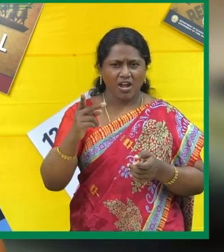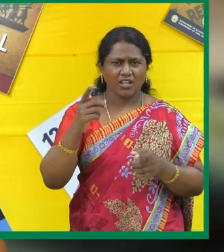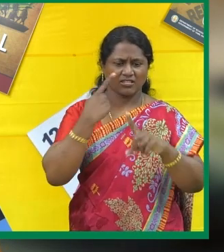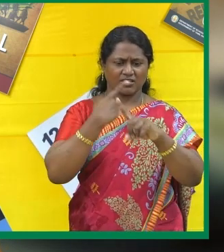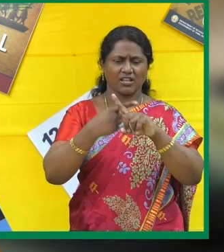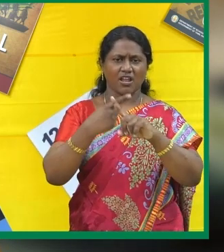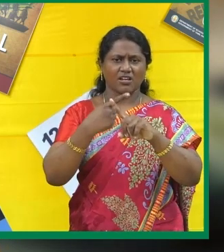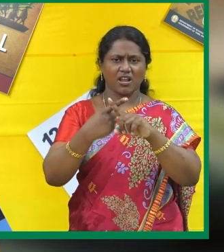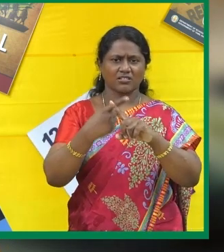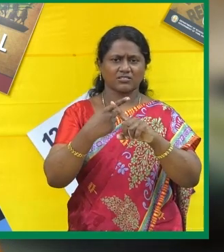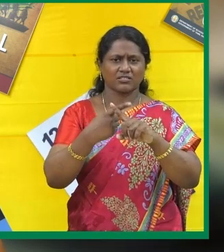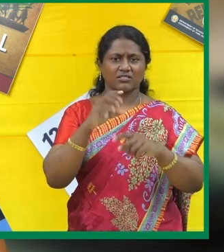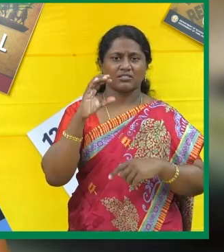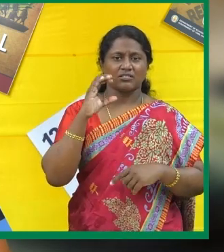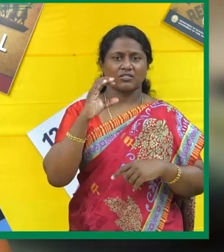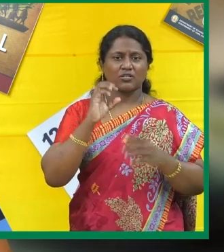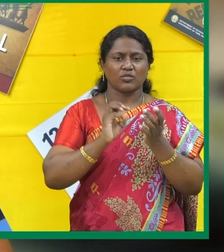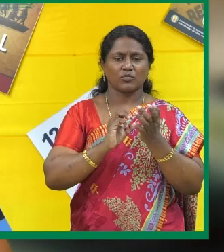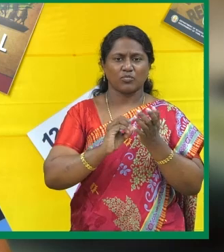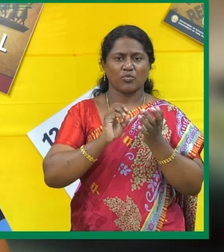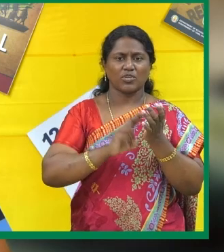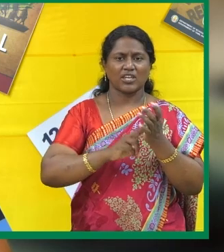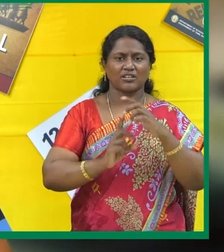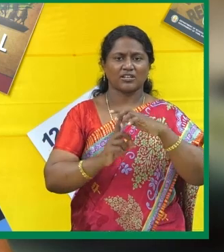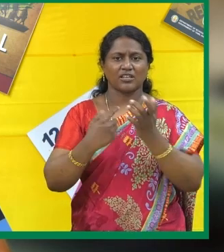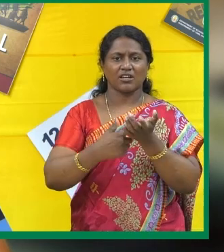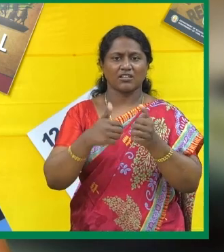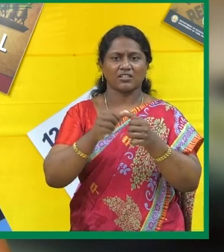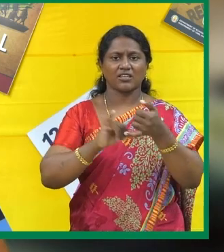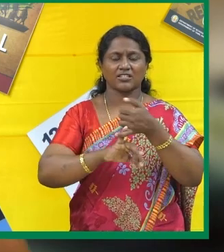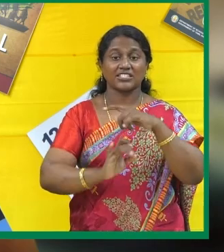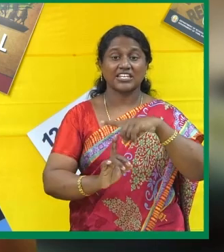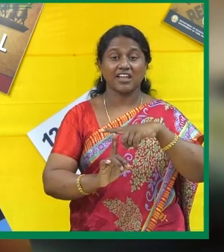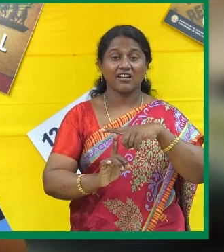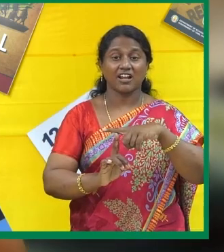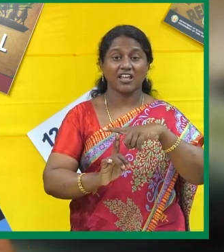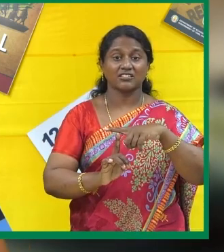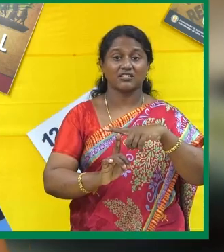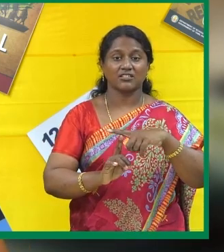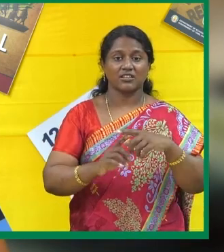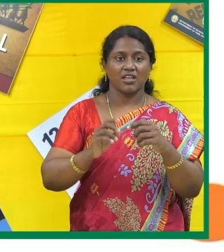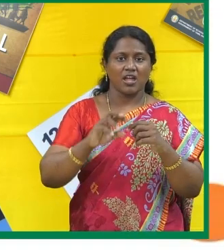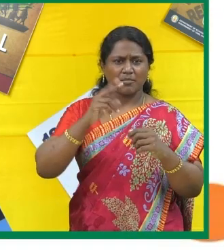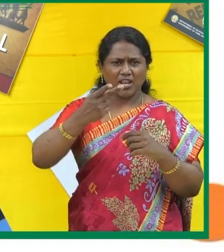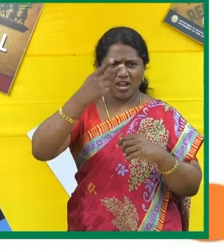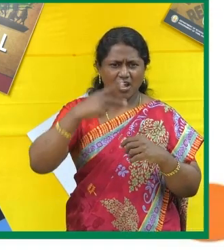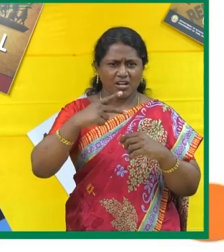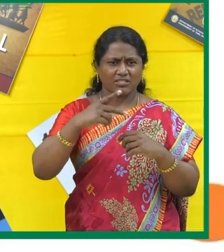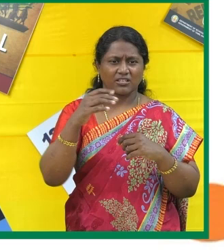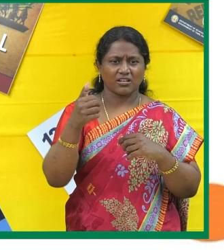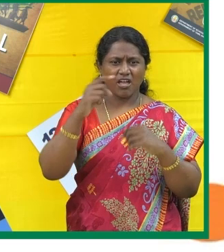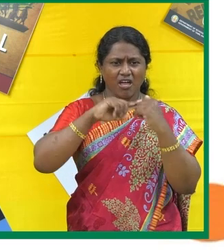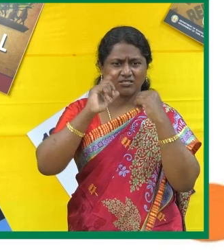is referred here. You can see, for example, next last stanza, last 6